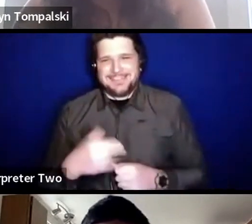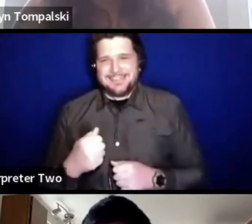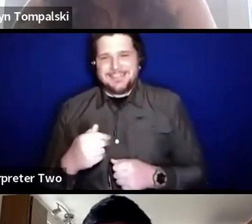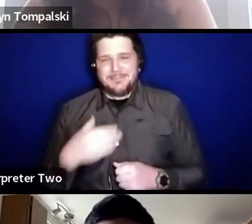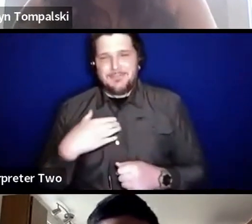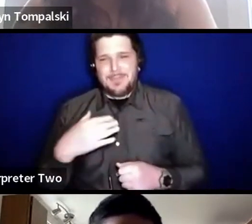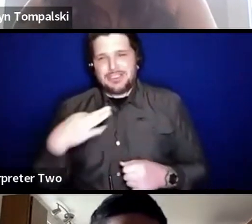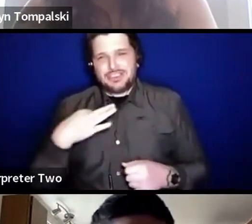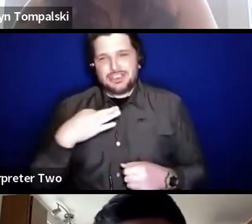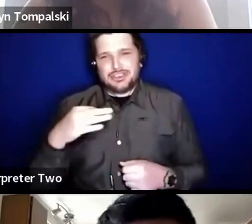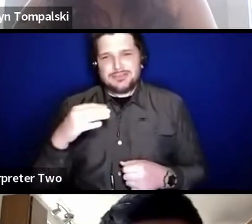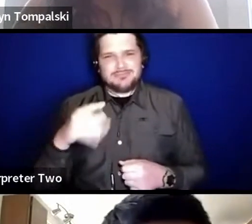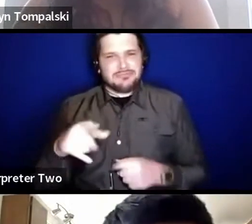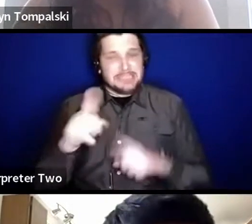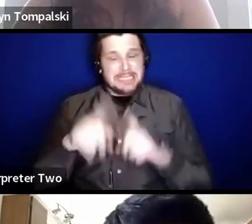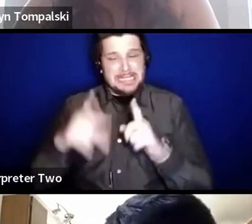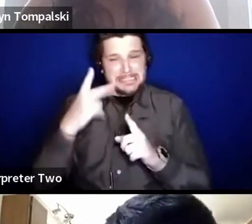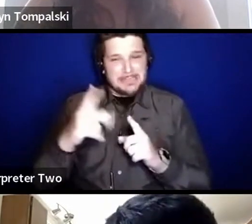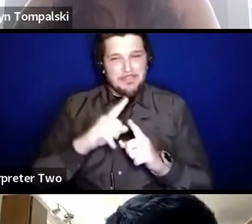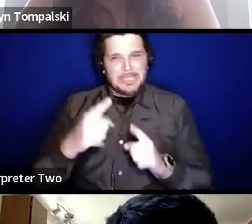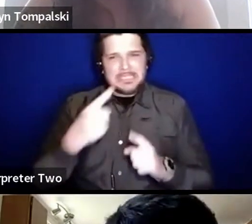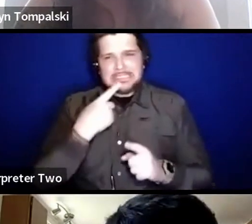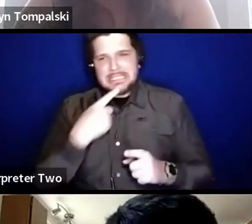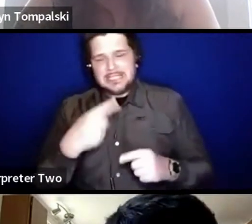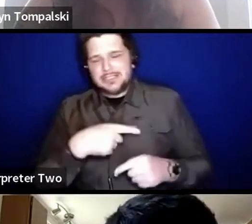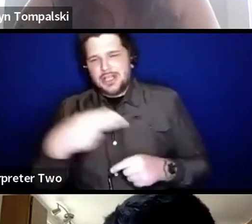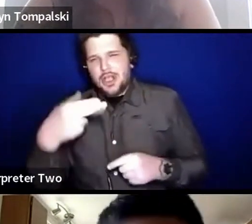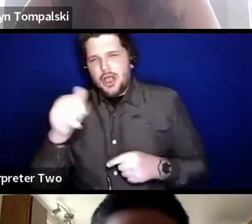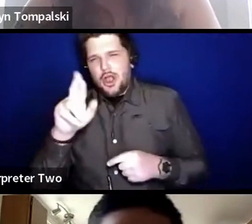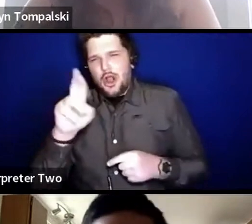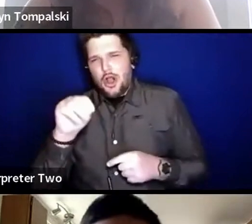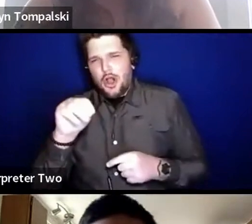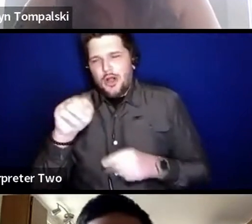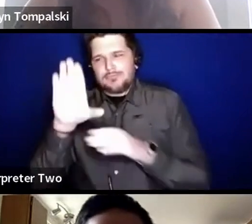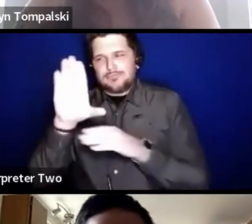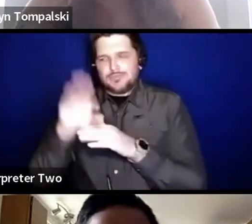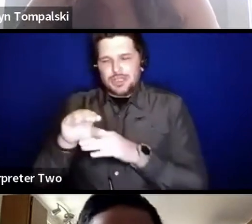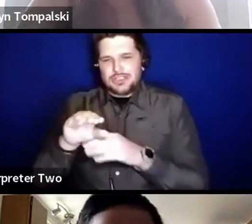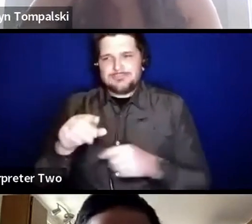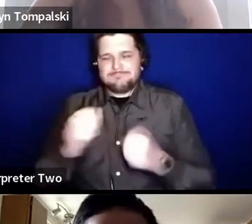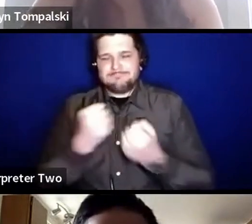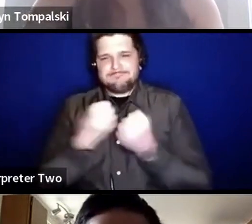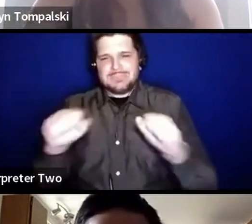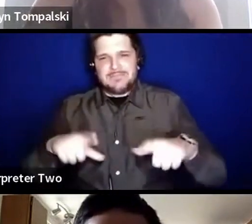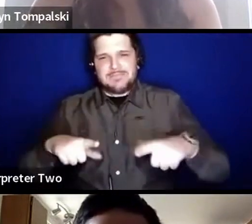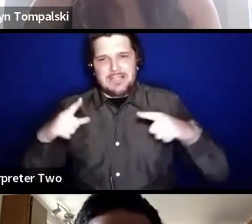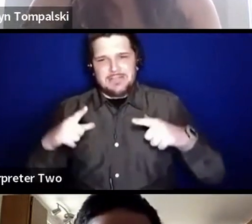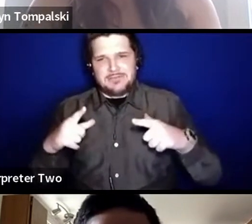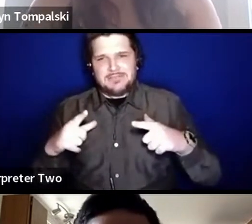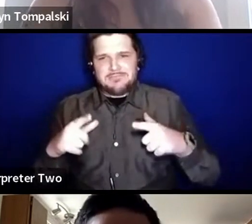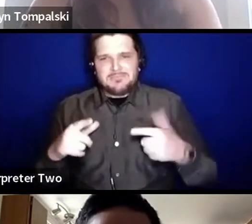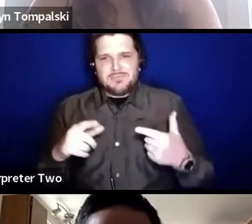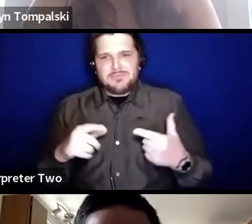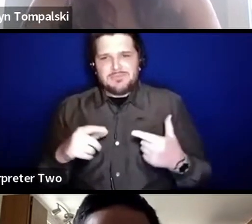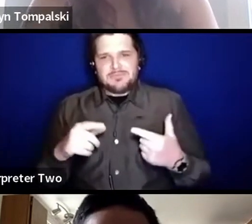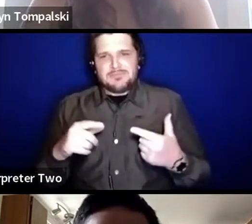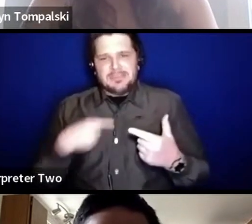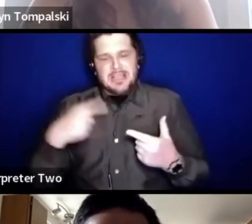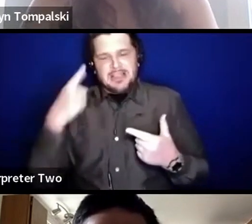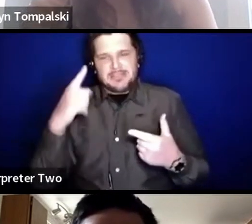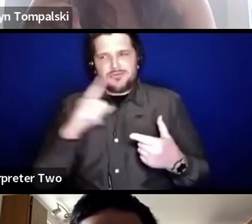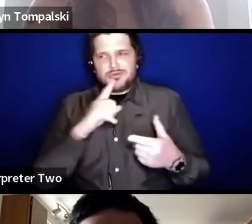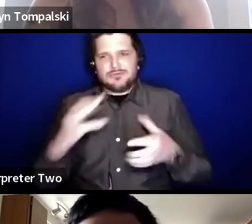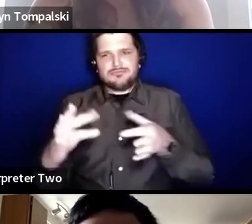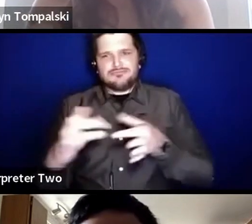top, although you can't see it, it does say harm reduction saves lives, which I think ties very